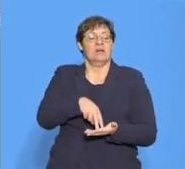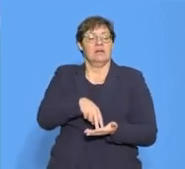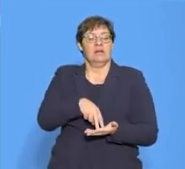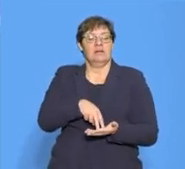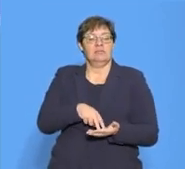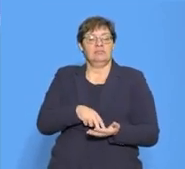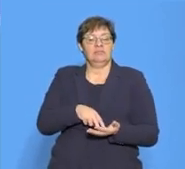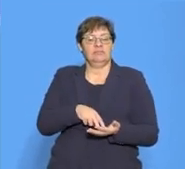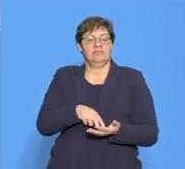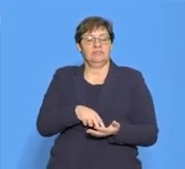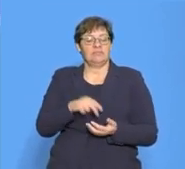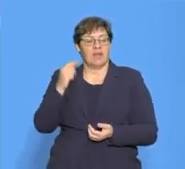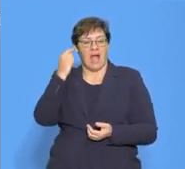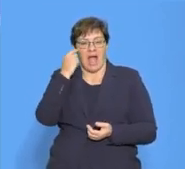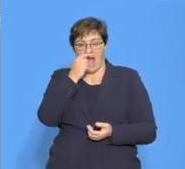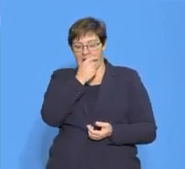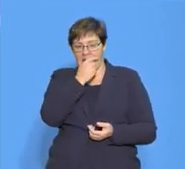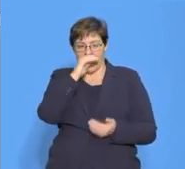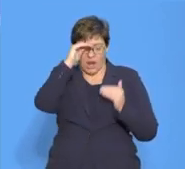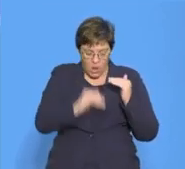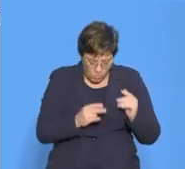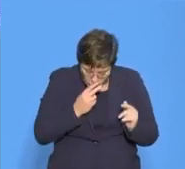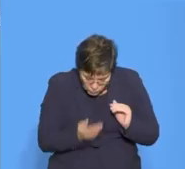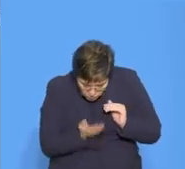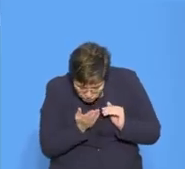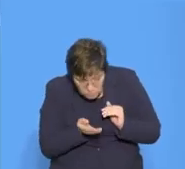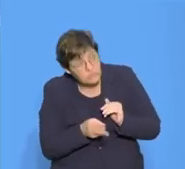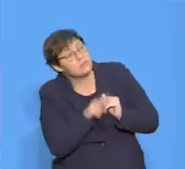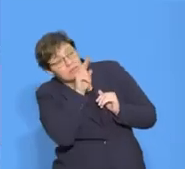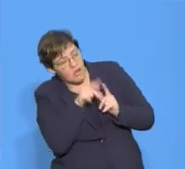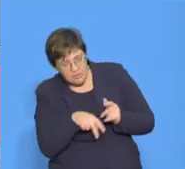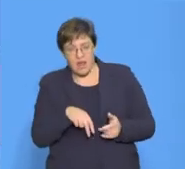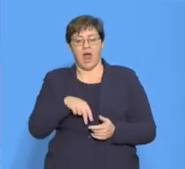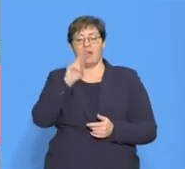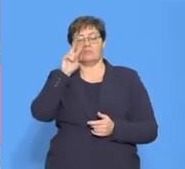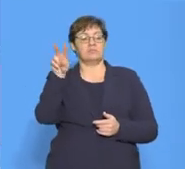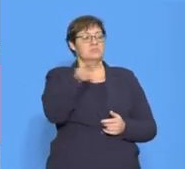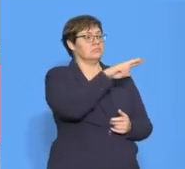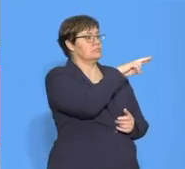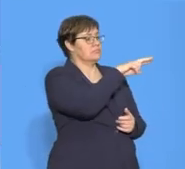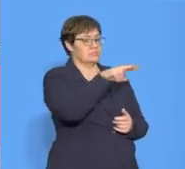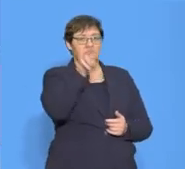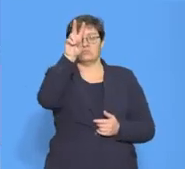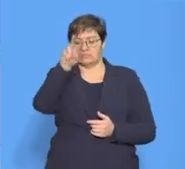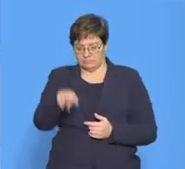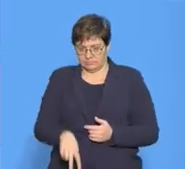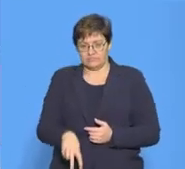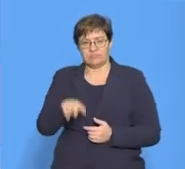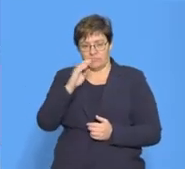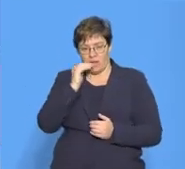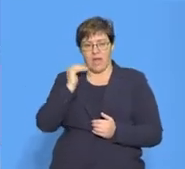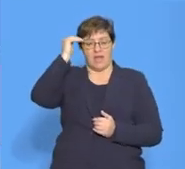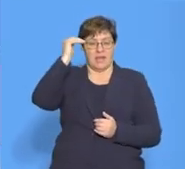standing up, our eyes are higher off the ground. So now, because we are in a higher, our eyes are in a